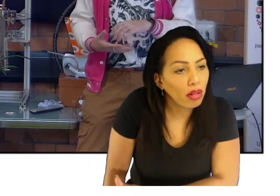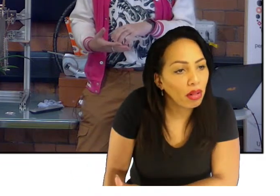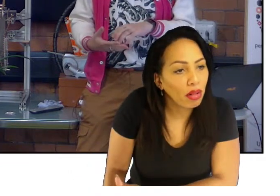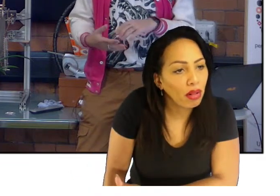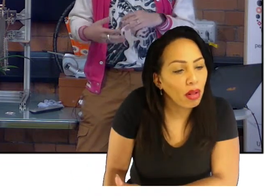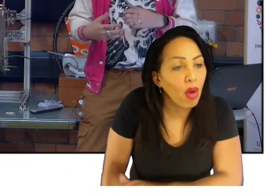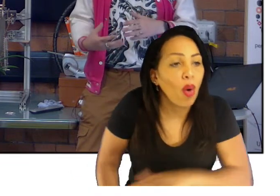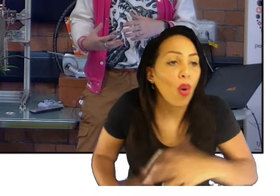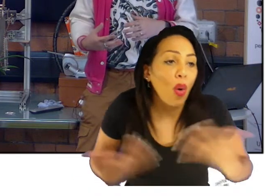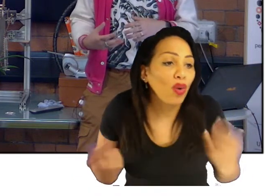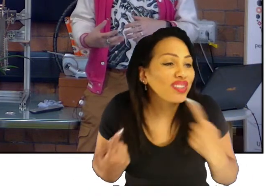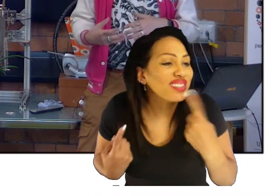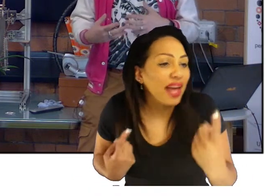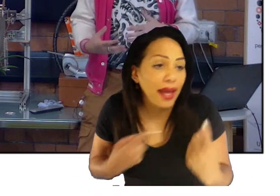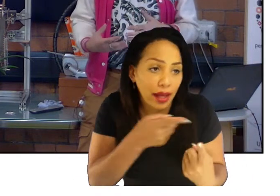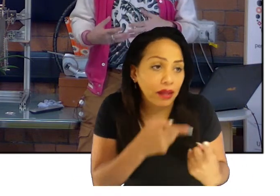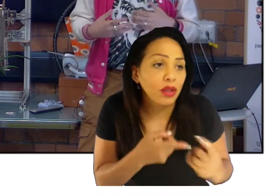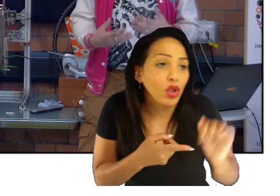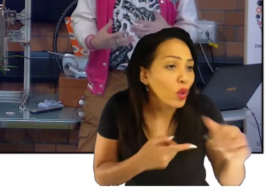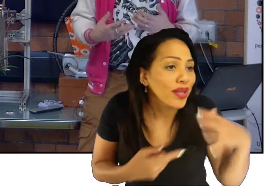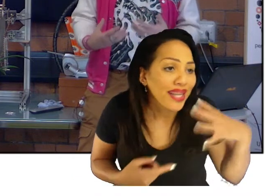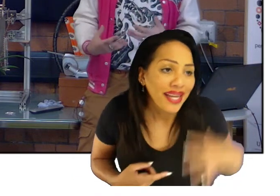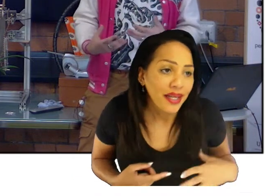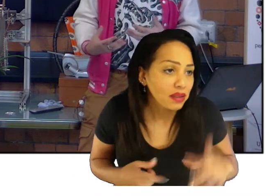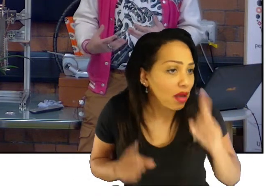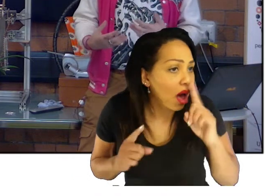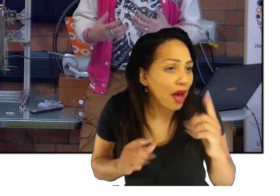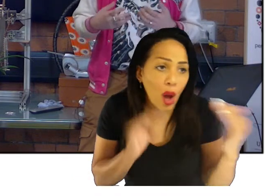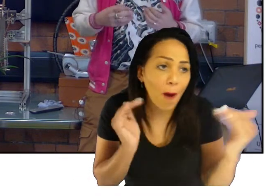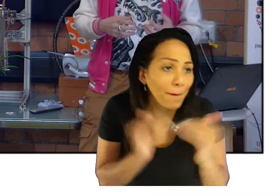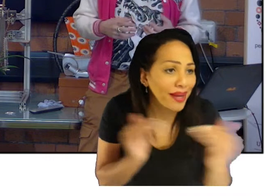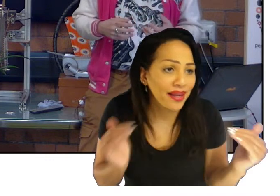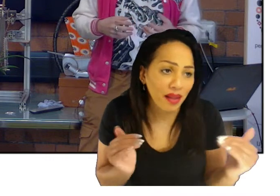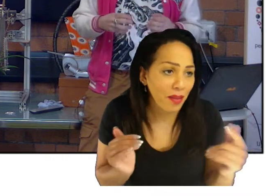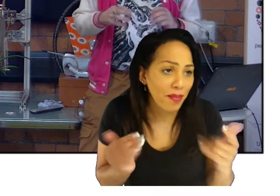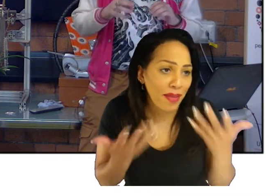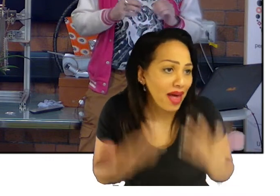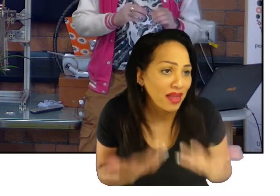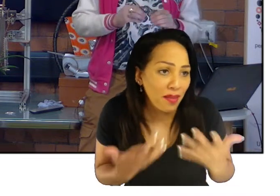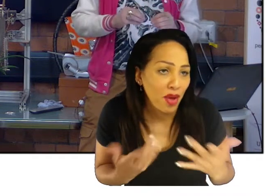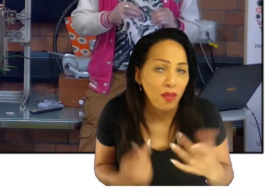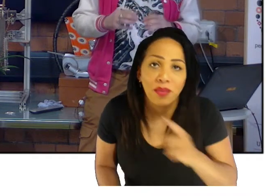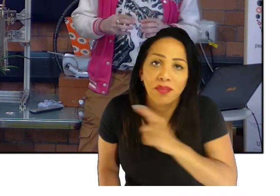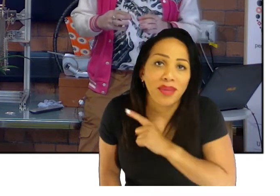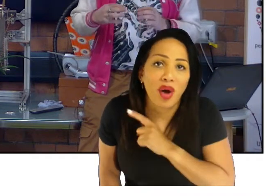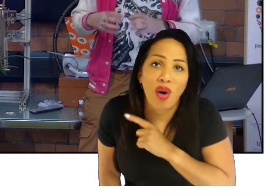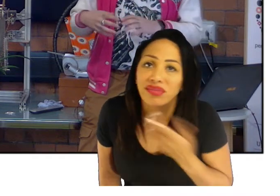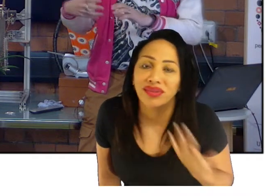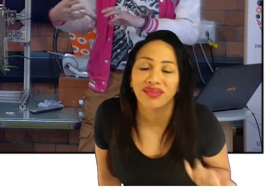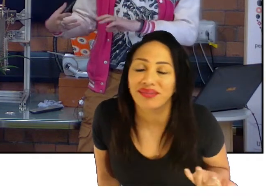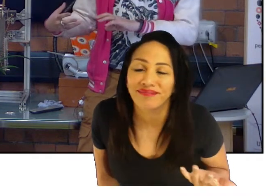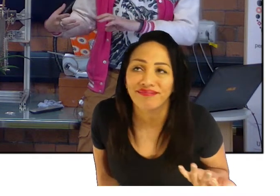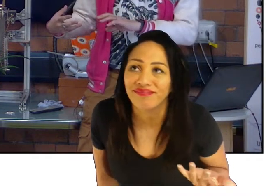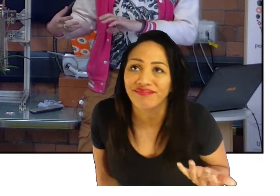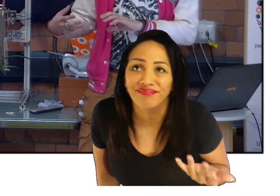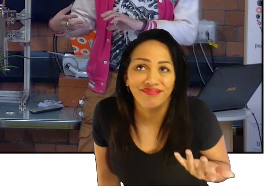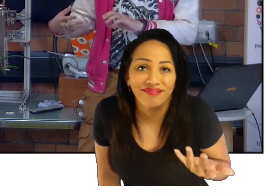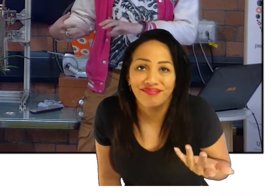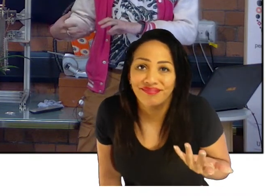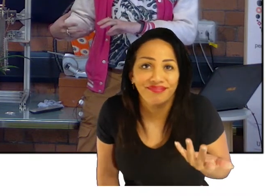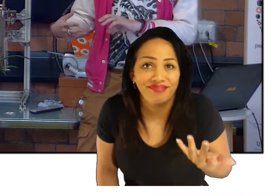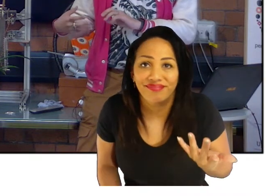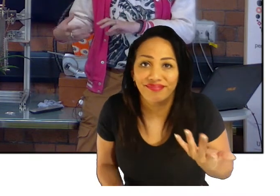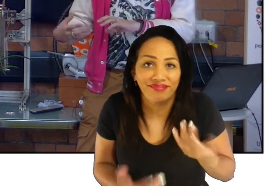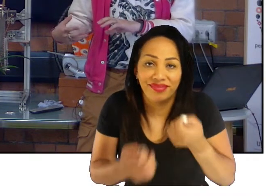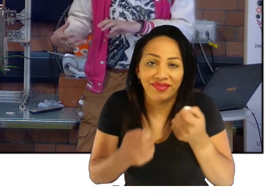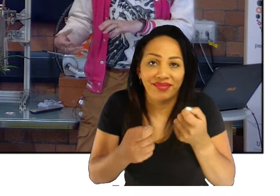needs, admitting when it just isn't possible to do this as people are asking for.